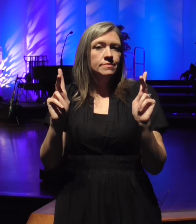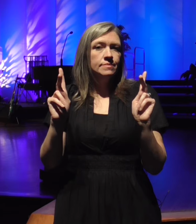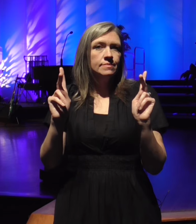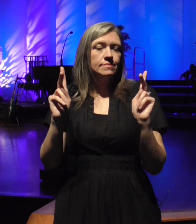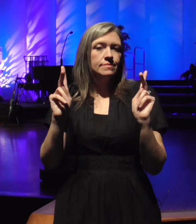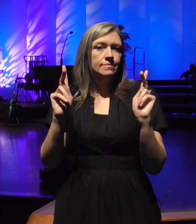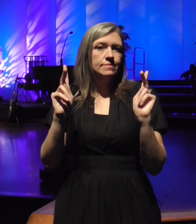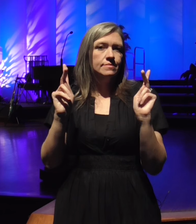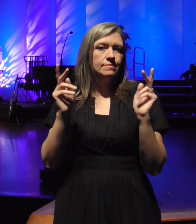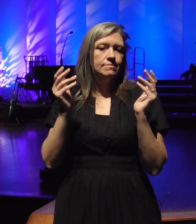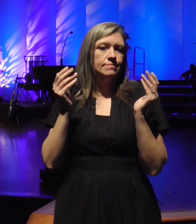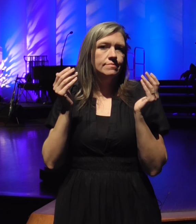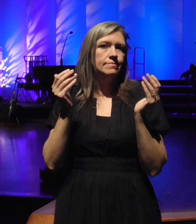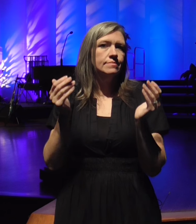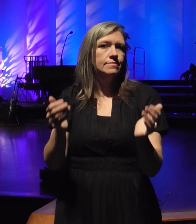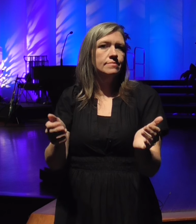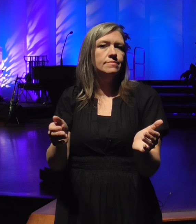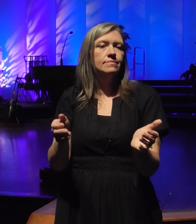let